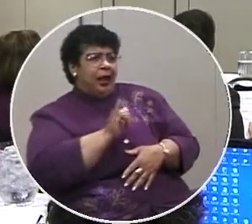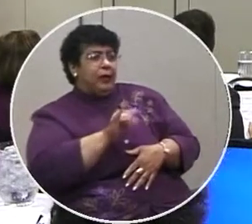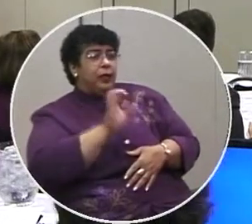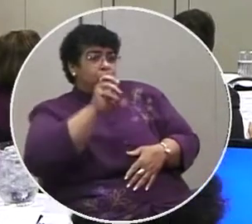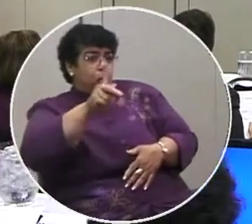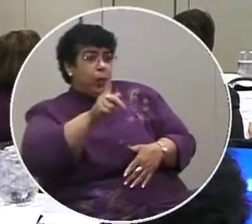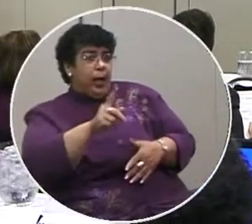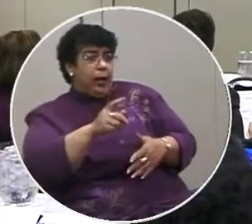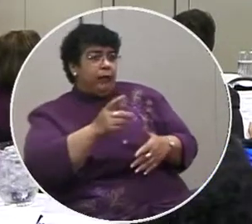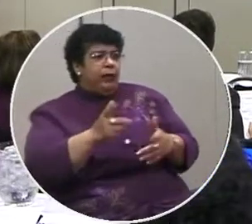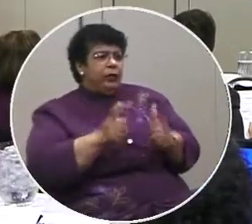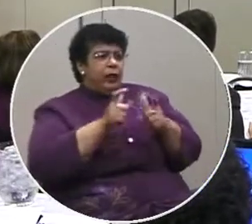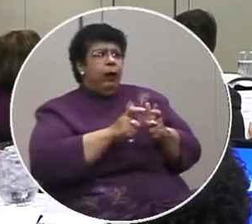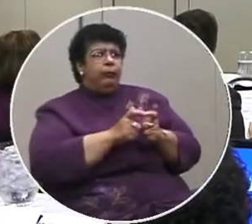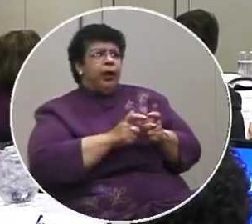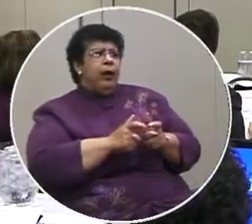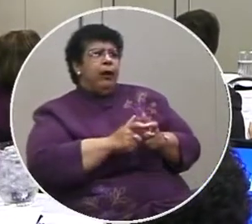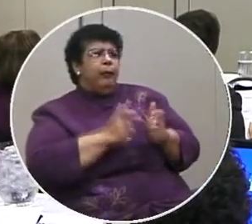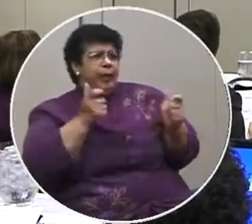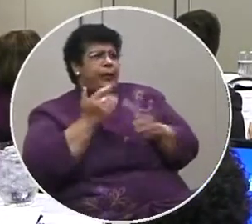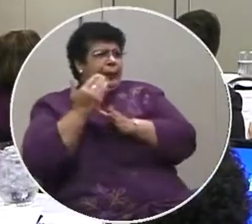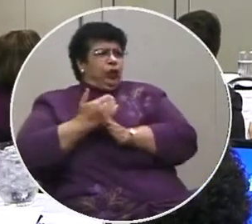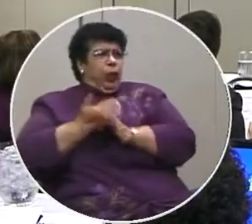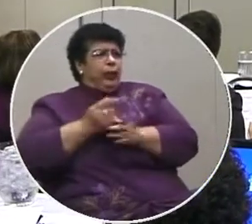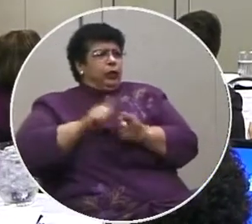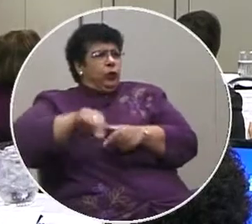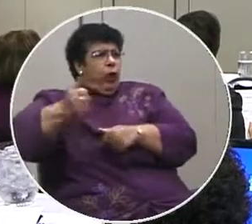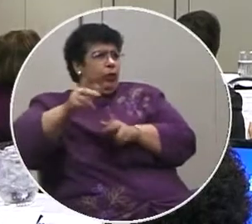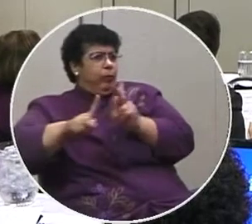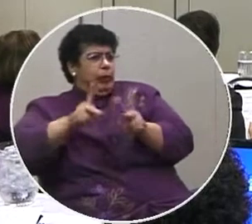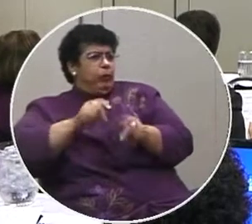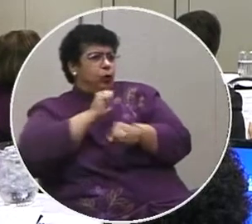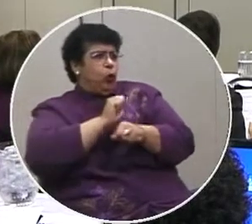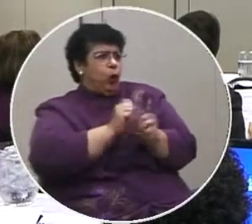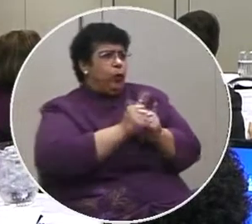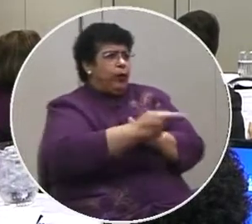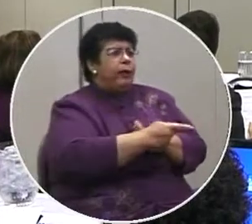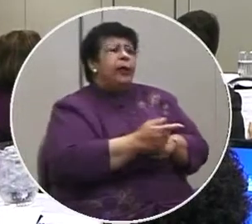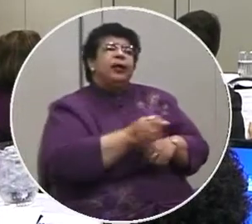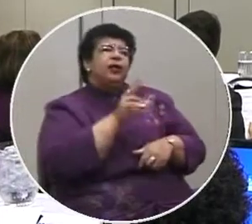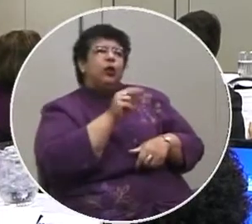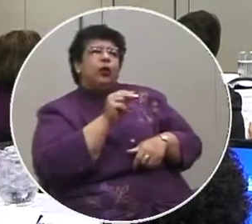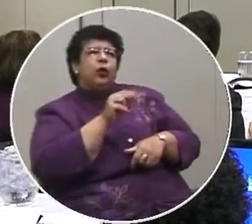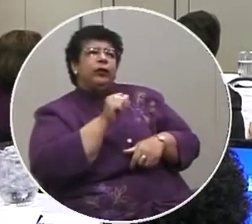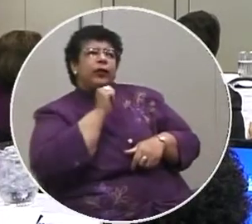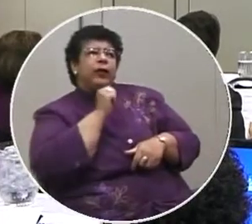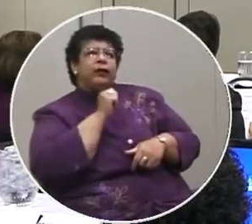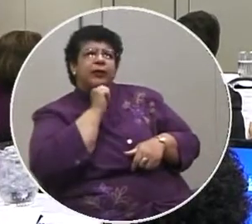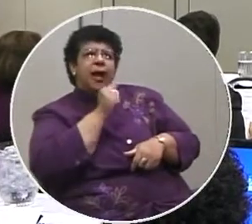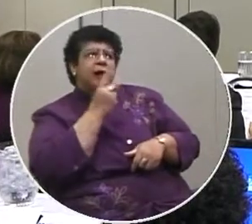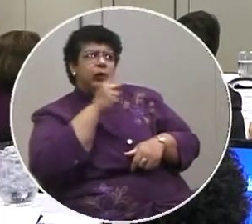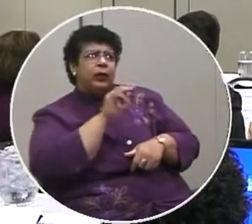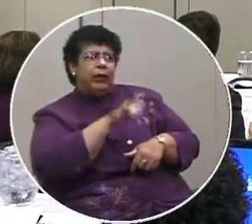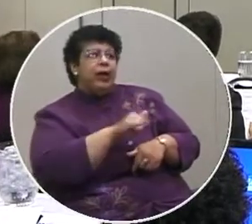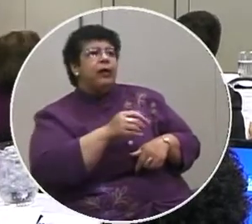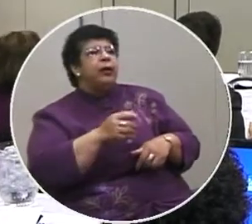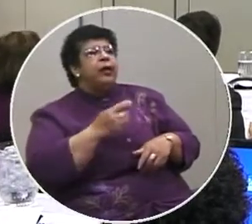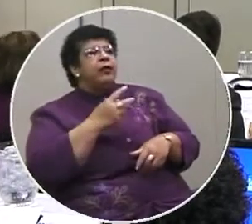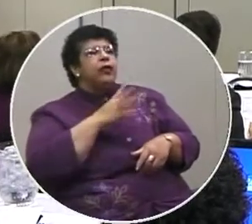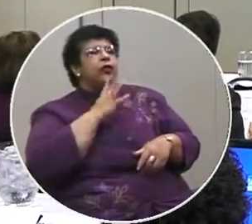distraction to others that causes incomplete work and failing grades? No, that's not really what they're looking for. They're looking for if you have an